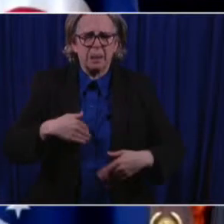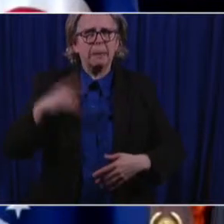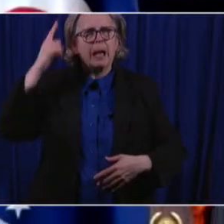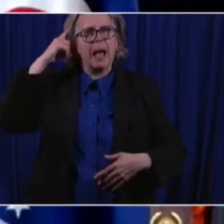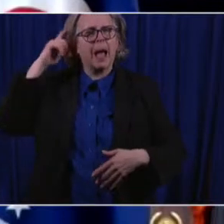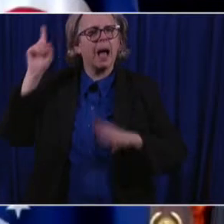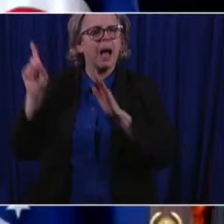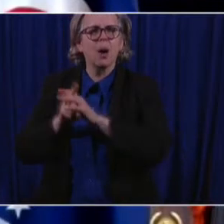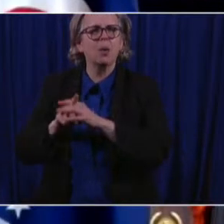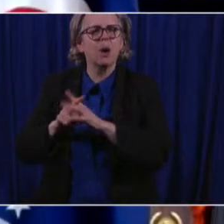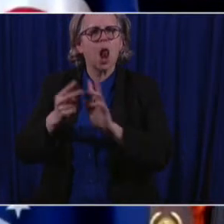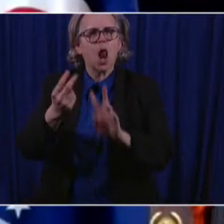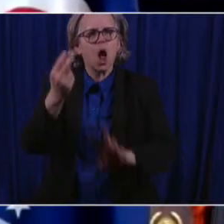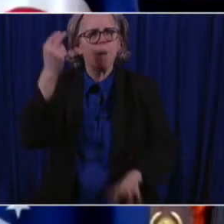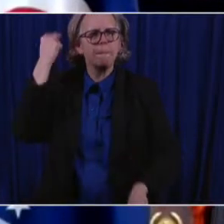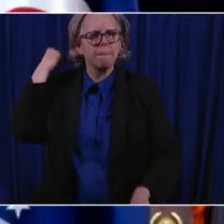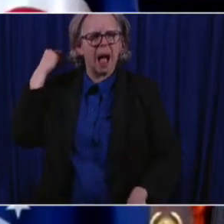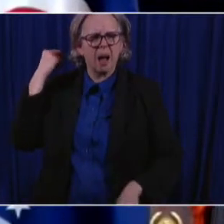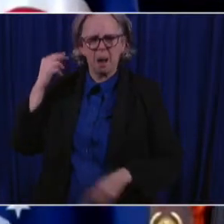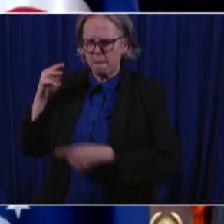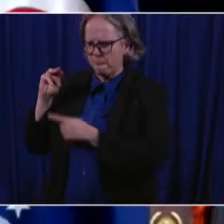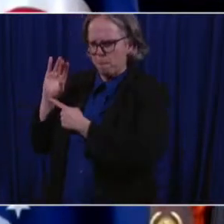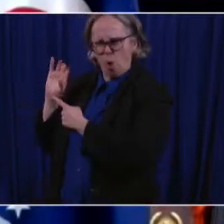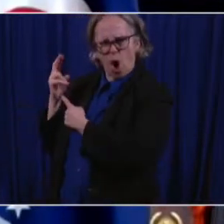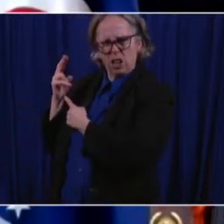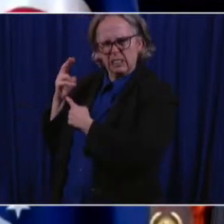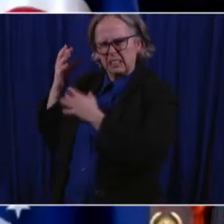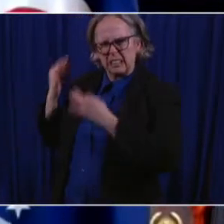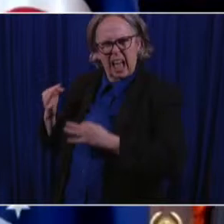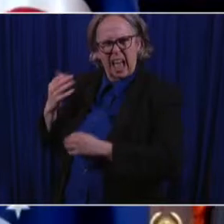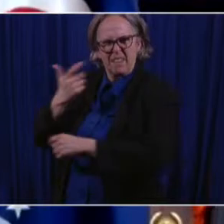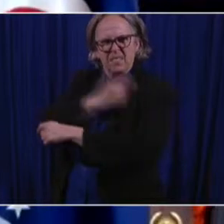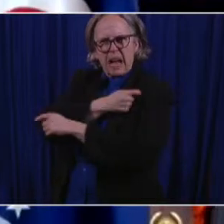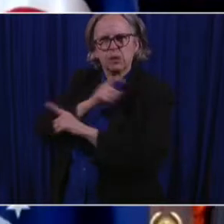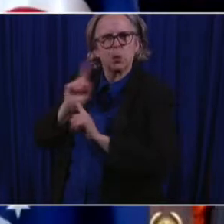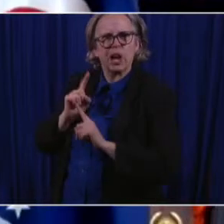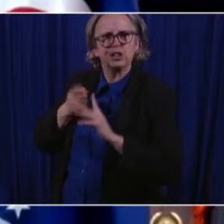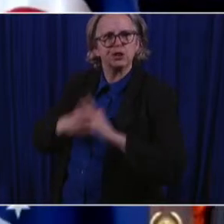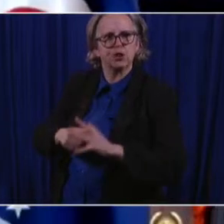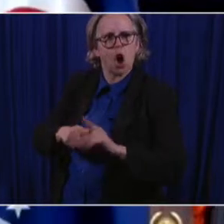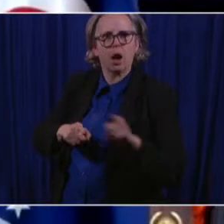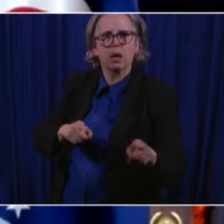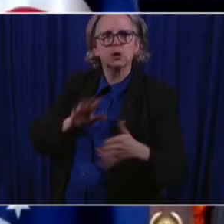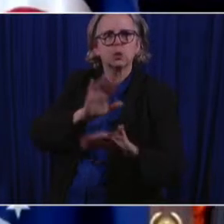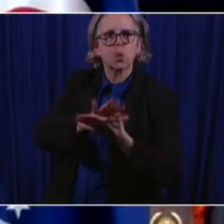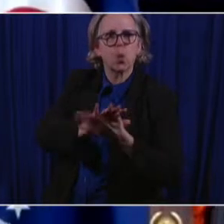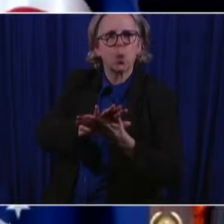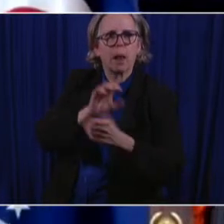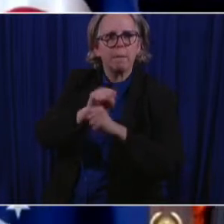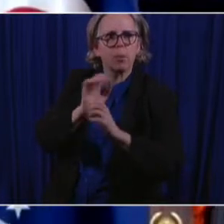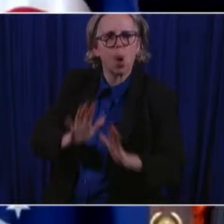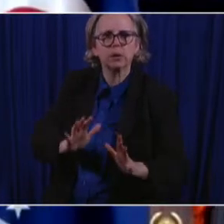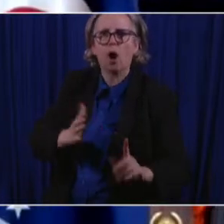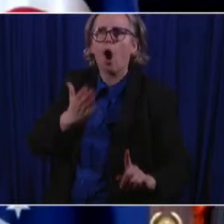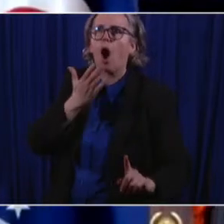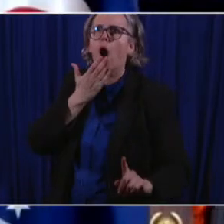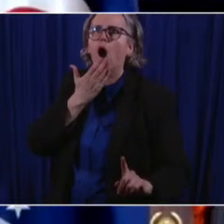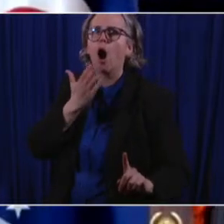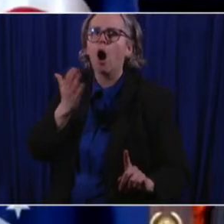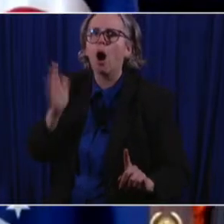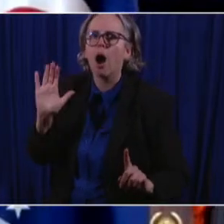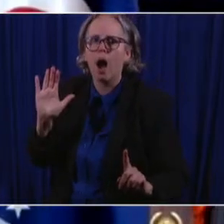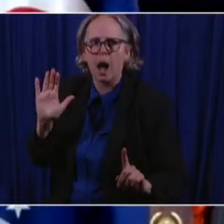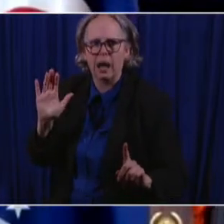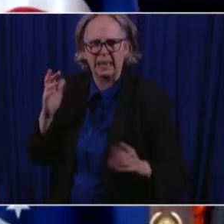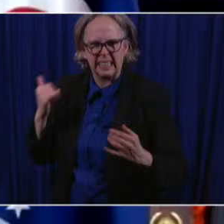school personnel, because we protected them, and now there doesn't need to be a change of strategy there, because those the people